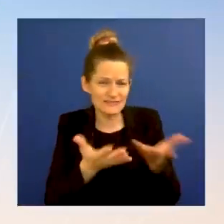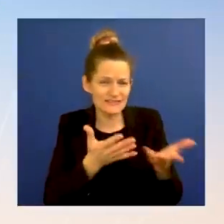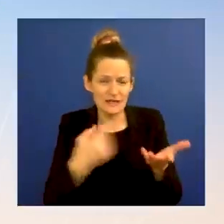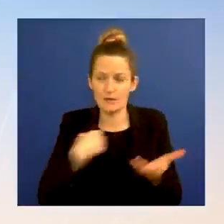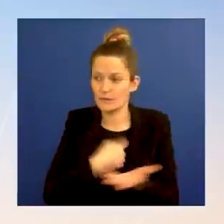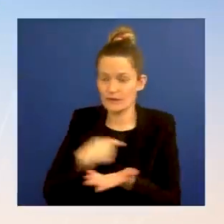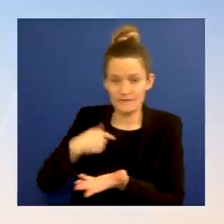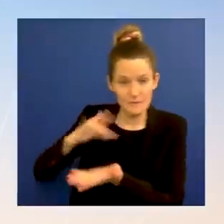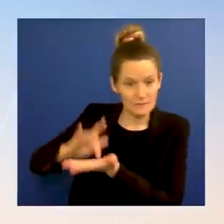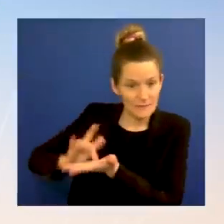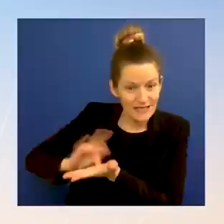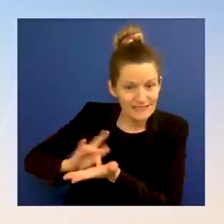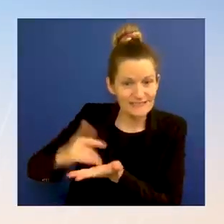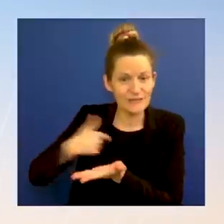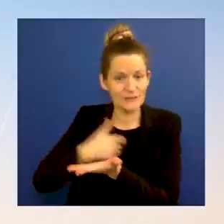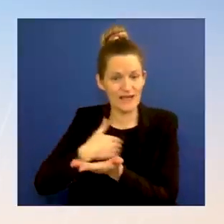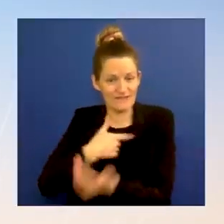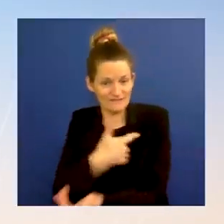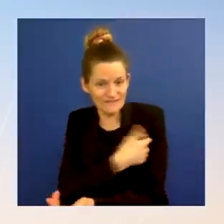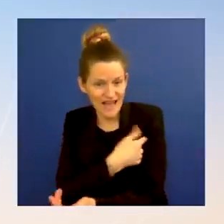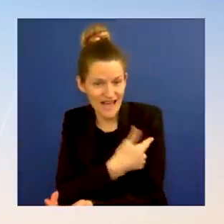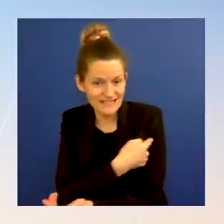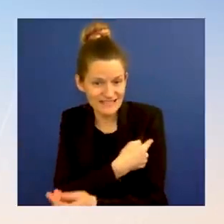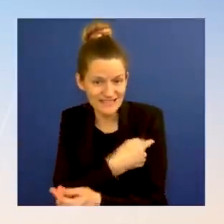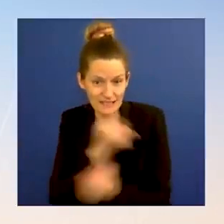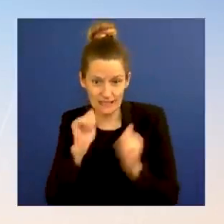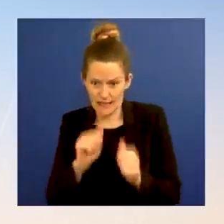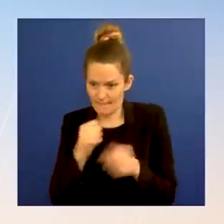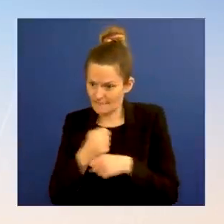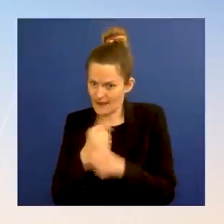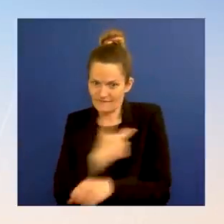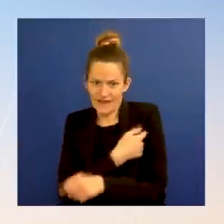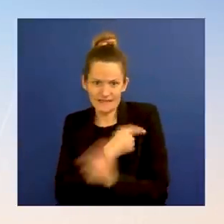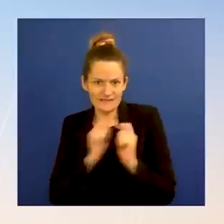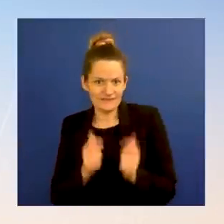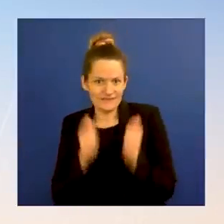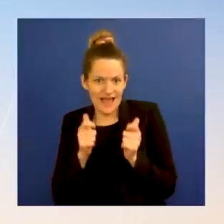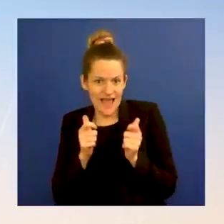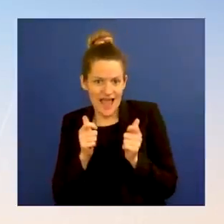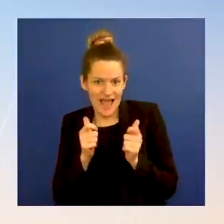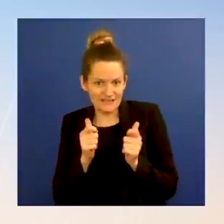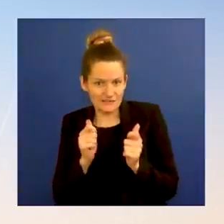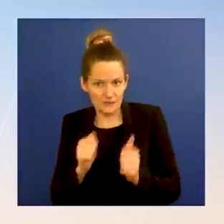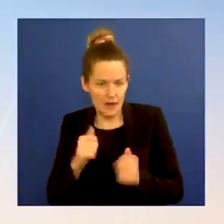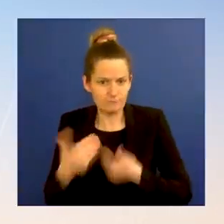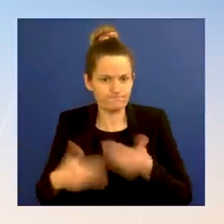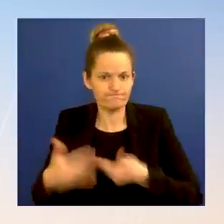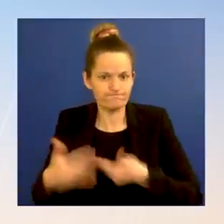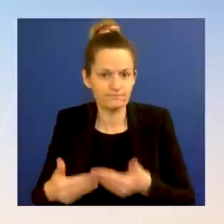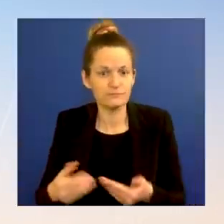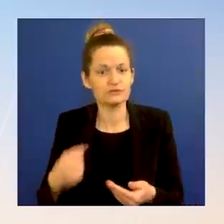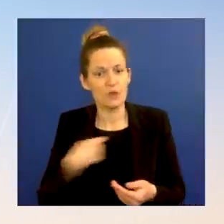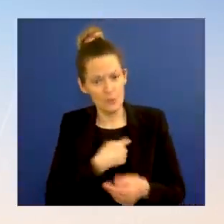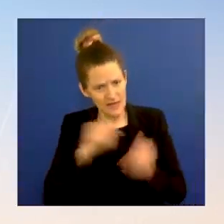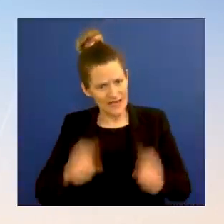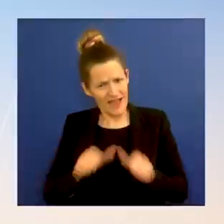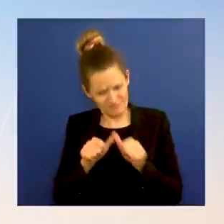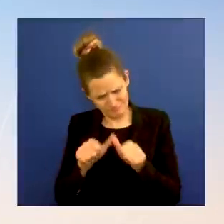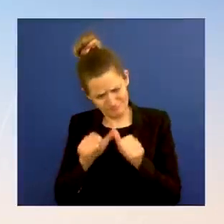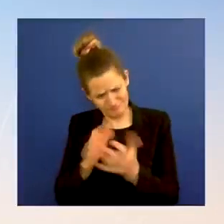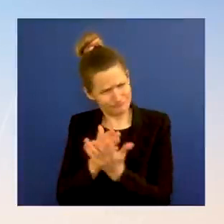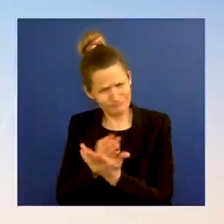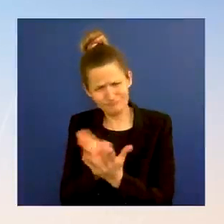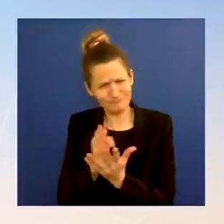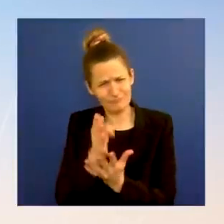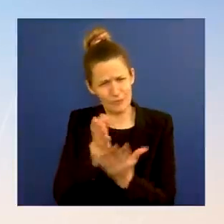vaccines quickly, we've got masking, we have the tools to navigate the pandemic as we go forward. So we are optimistic that we can continue